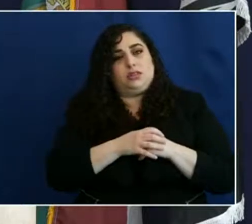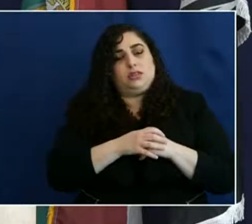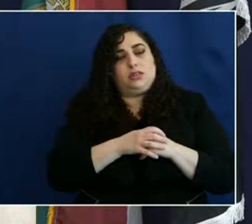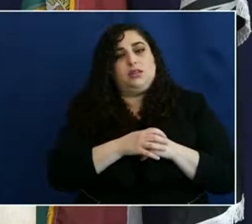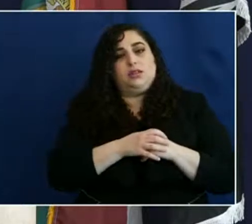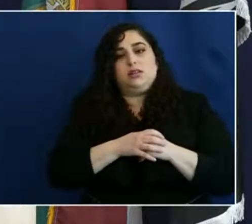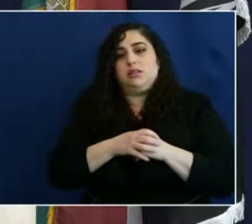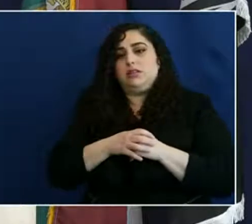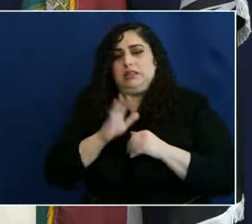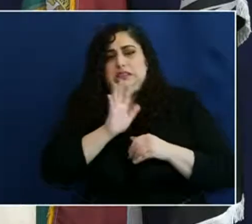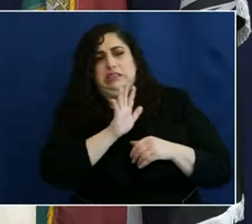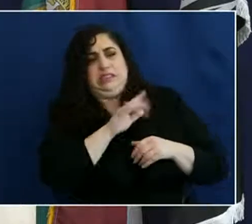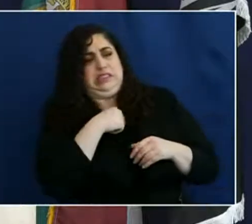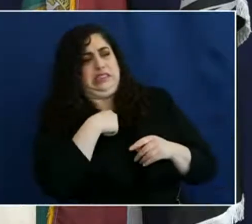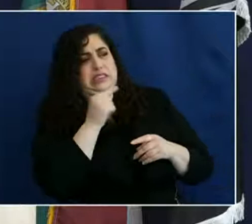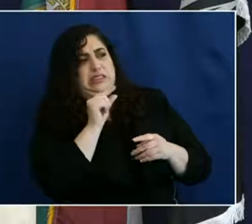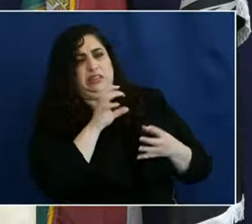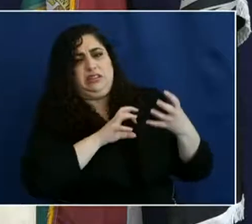Paul, is scheduled.